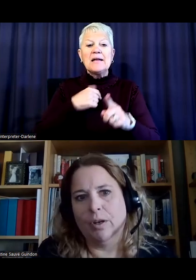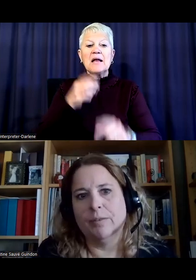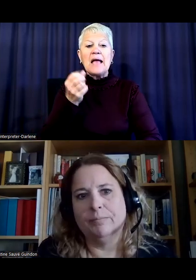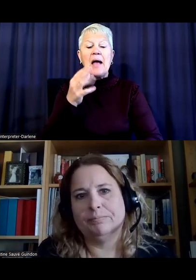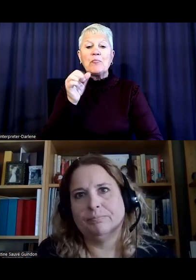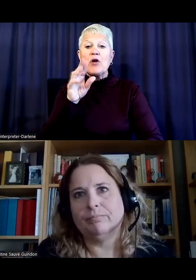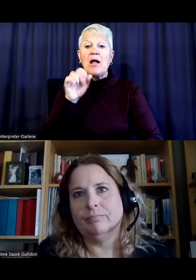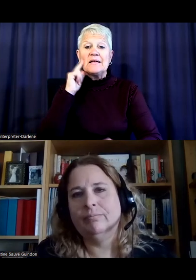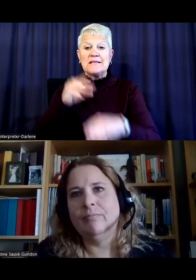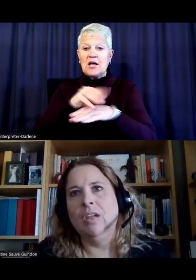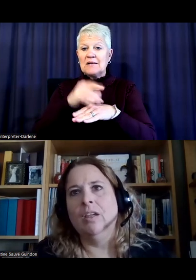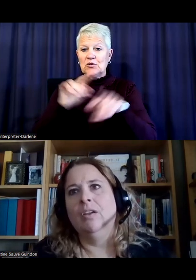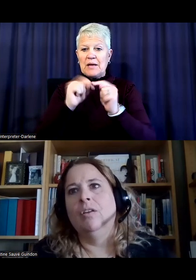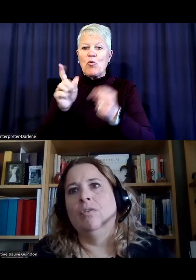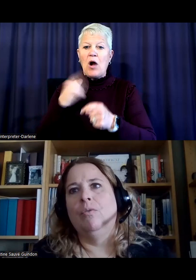I work.